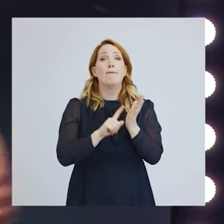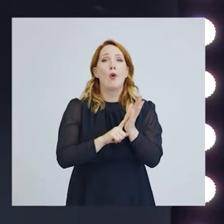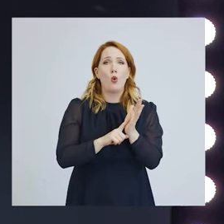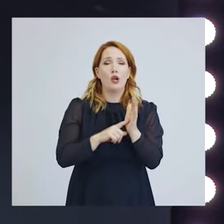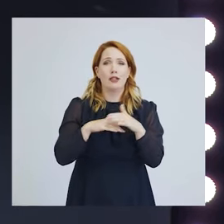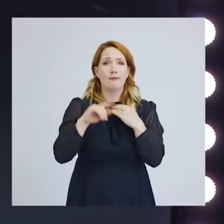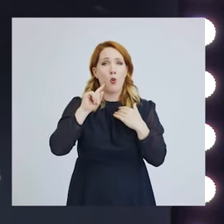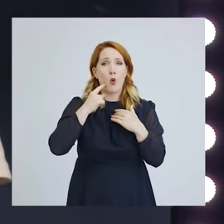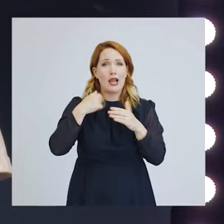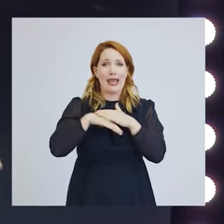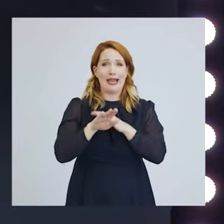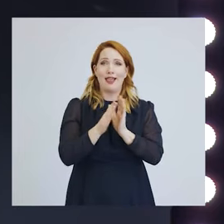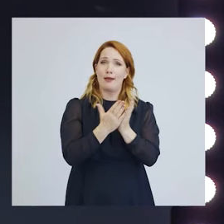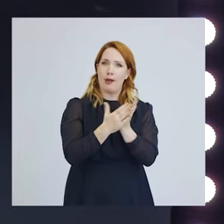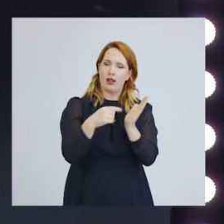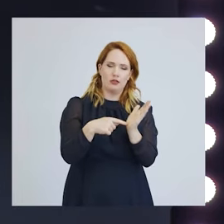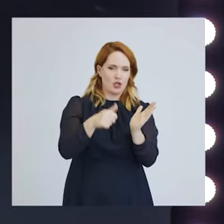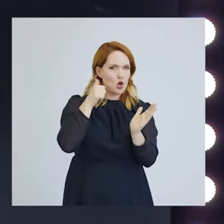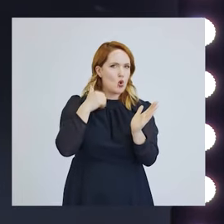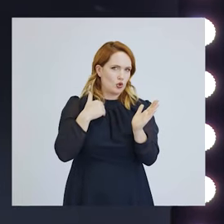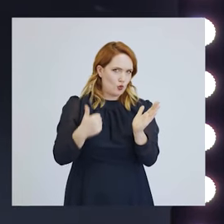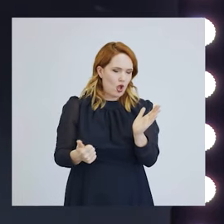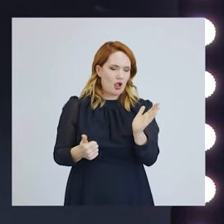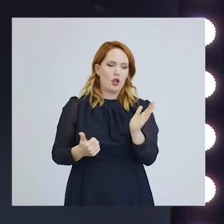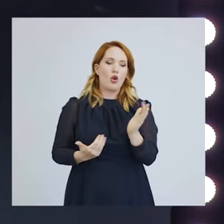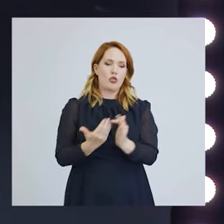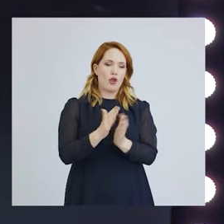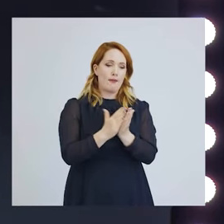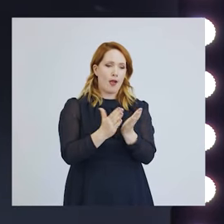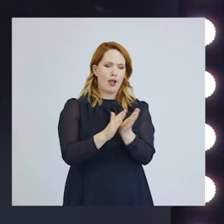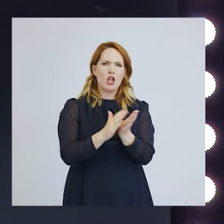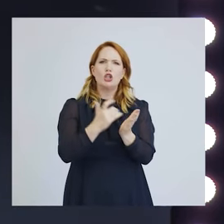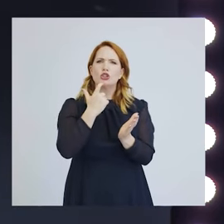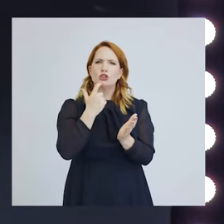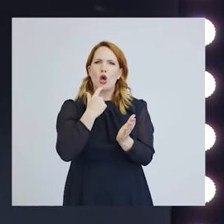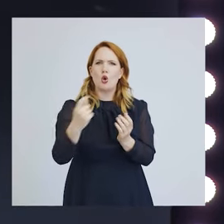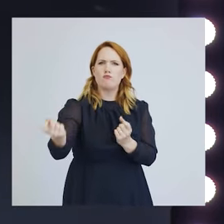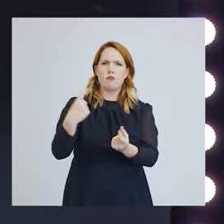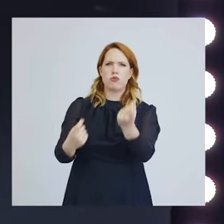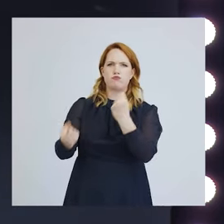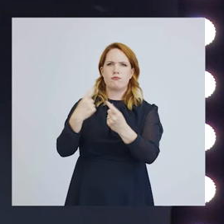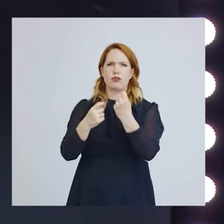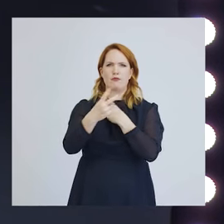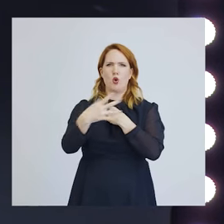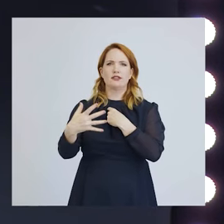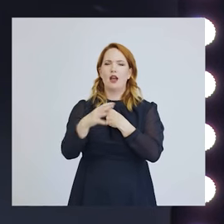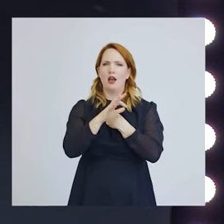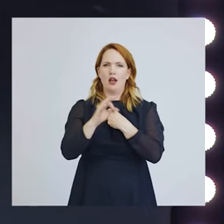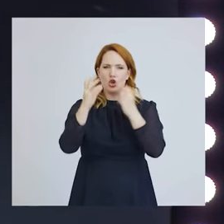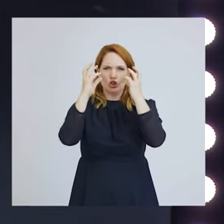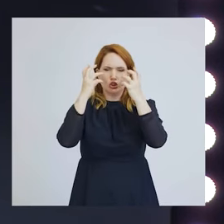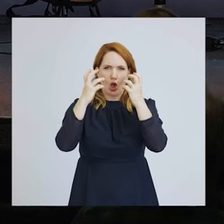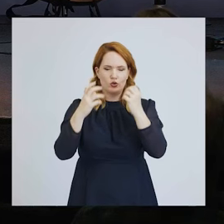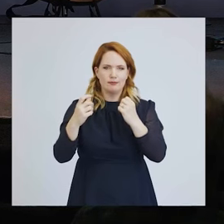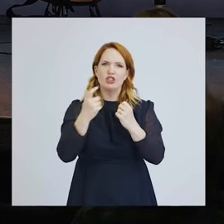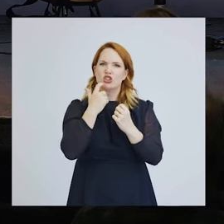weak. Paul in the Bible knows this more than anyone else. He had been through so many things. He got stoned